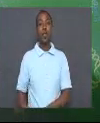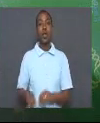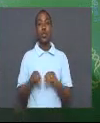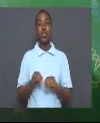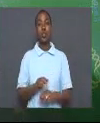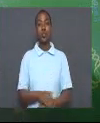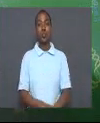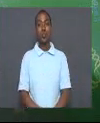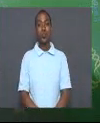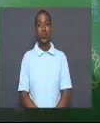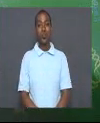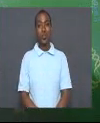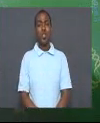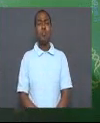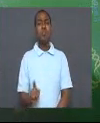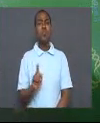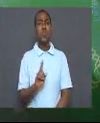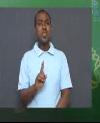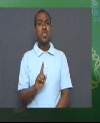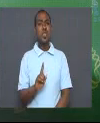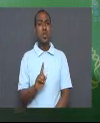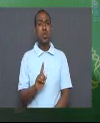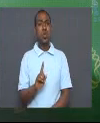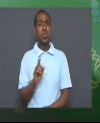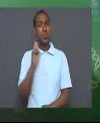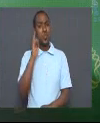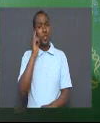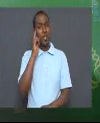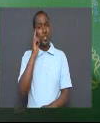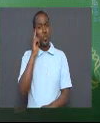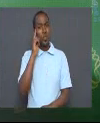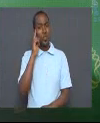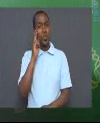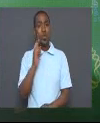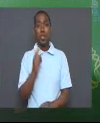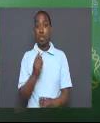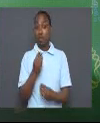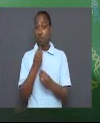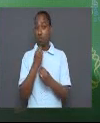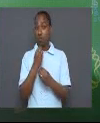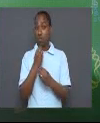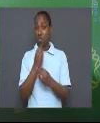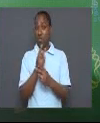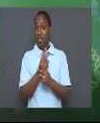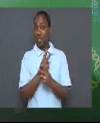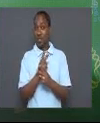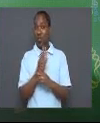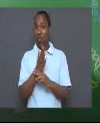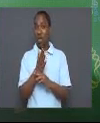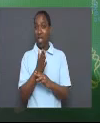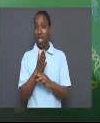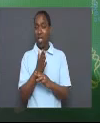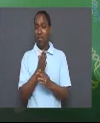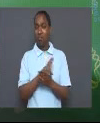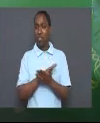Students, what could you do to make sure preserved foods are still